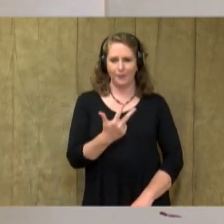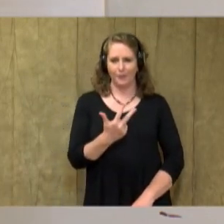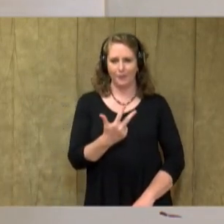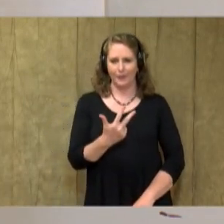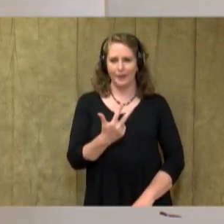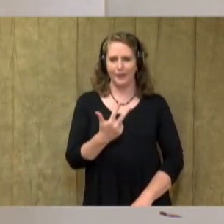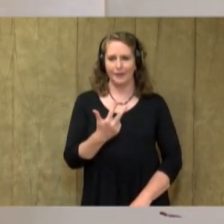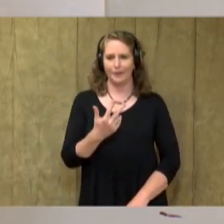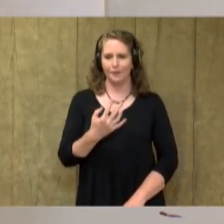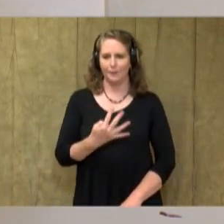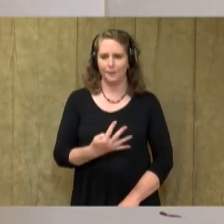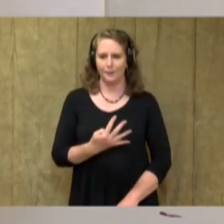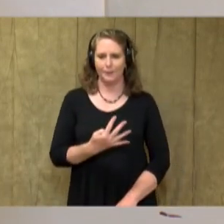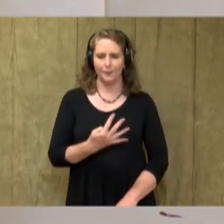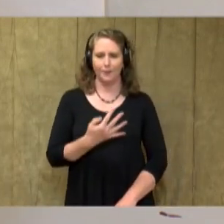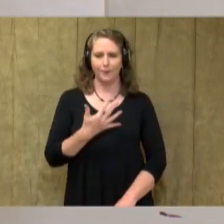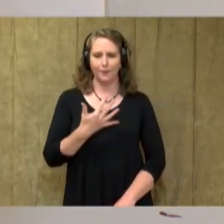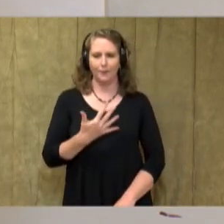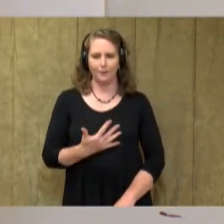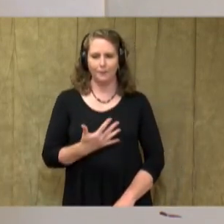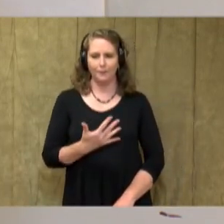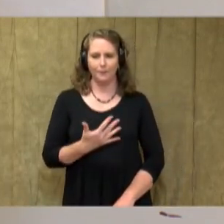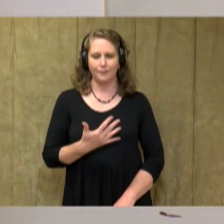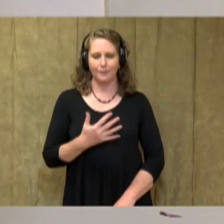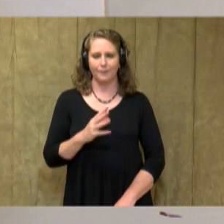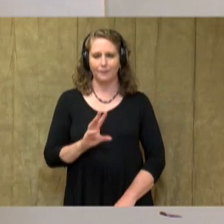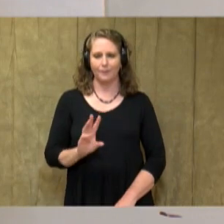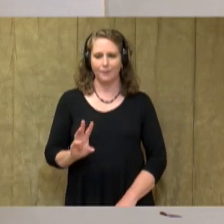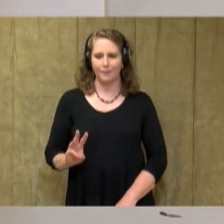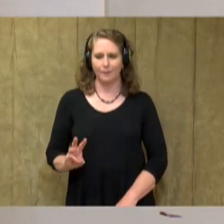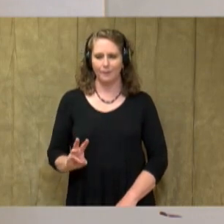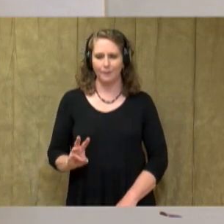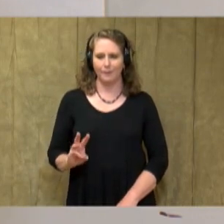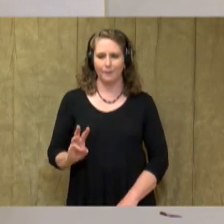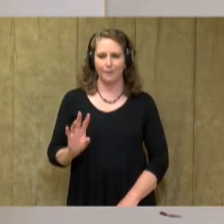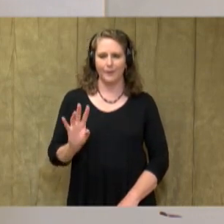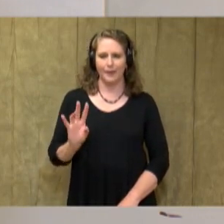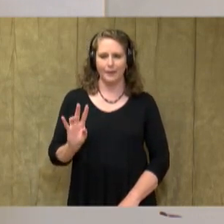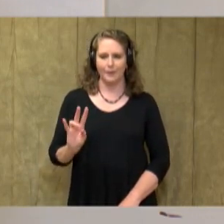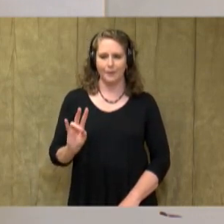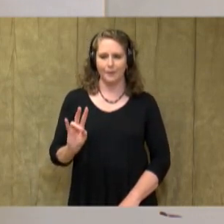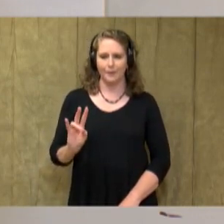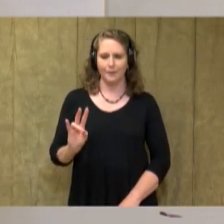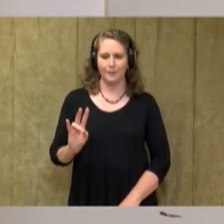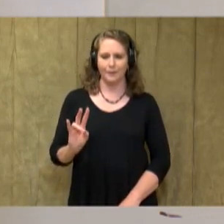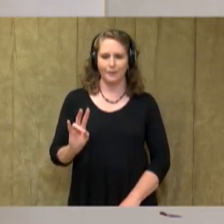3, 4, 5, 6,